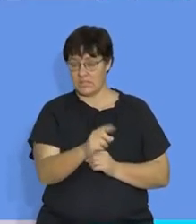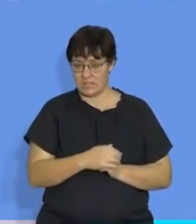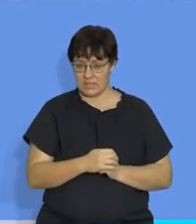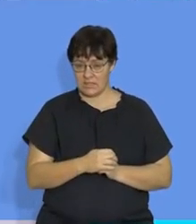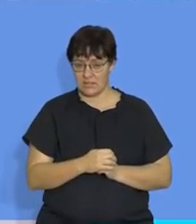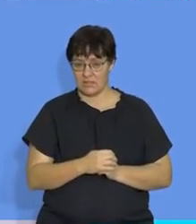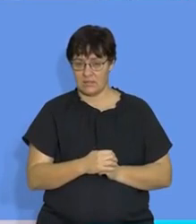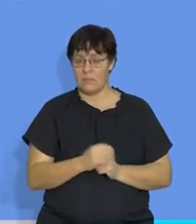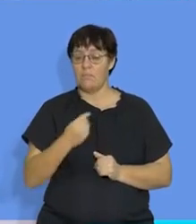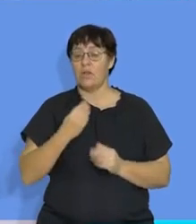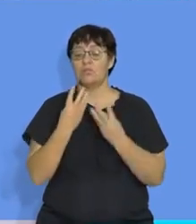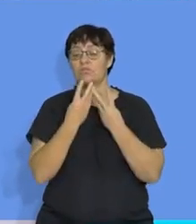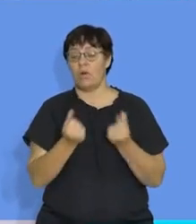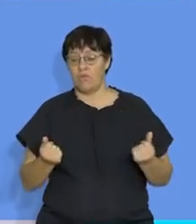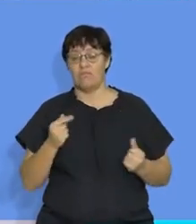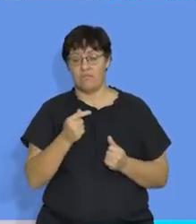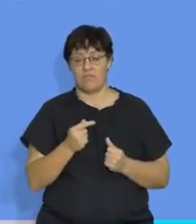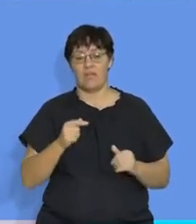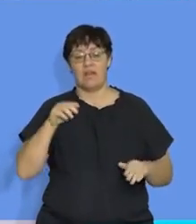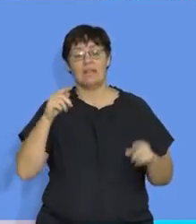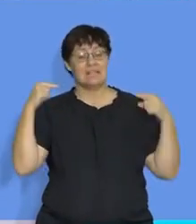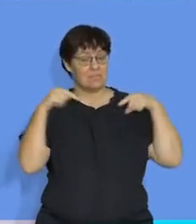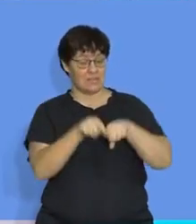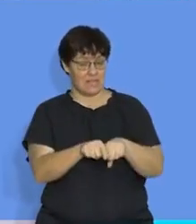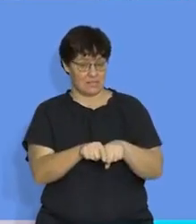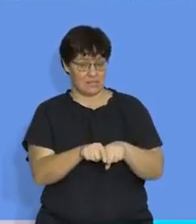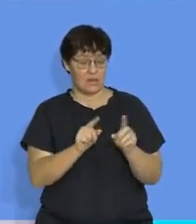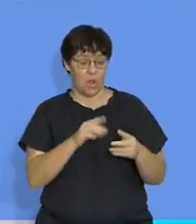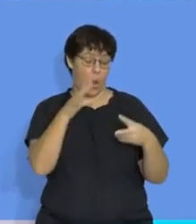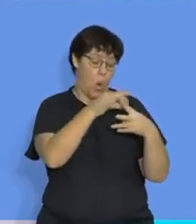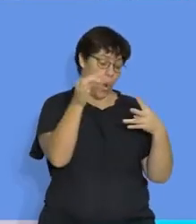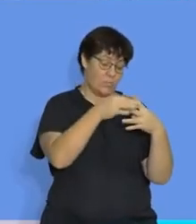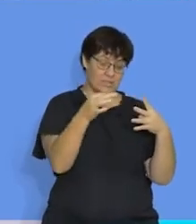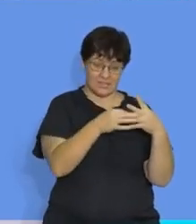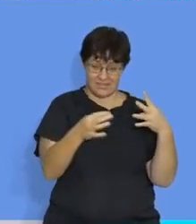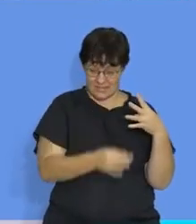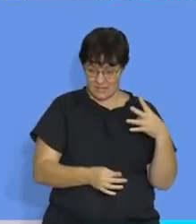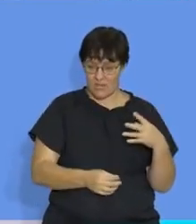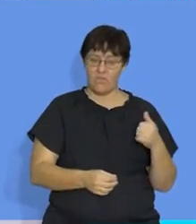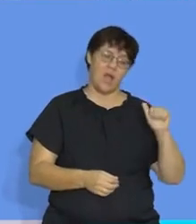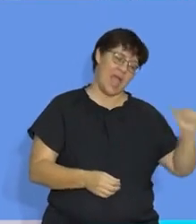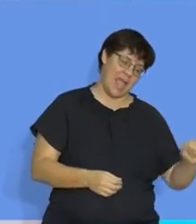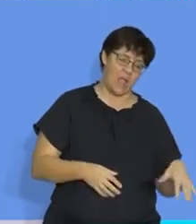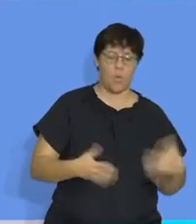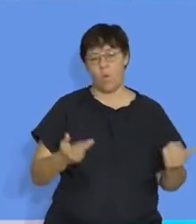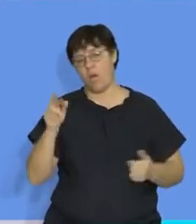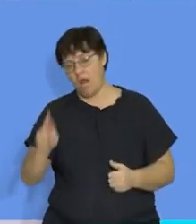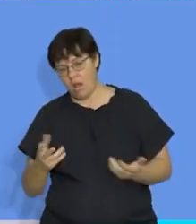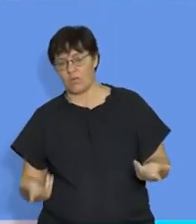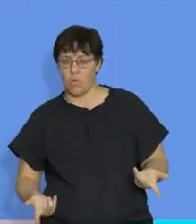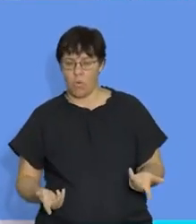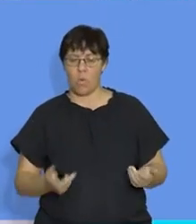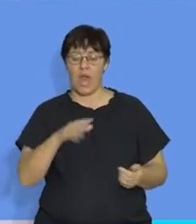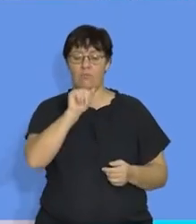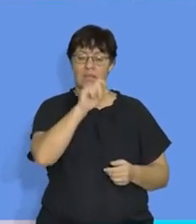to look out for when I am solving simultaneous equations and I get multiple options for A's and R's, or